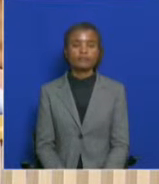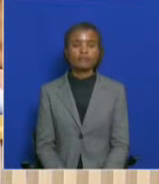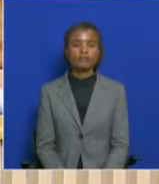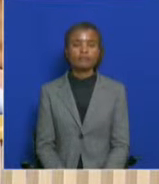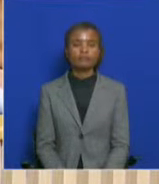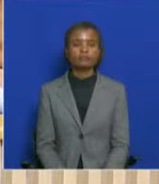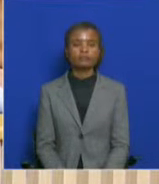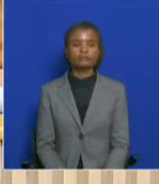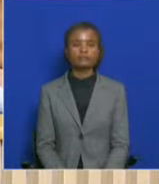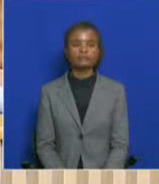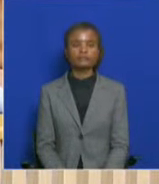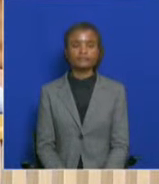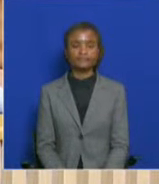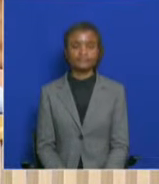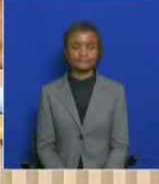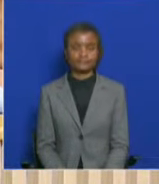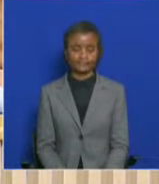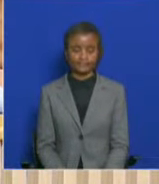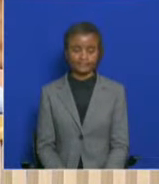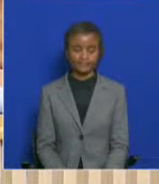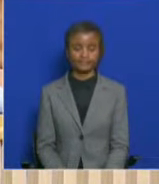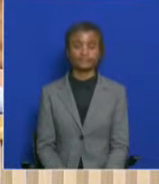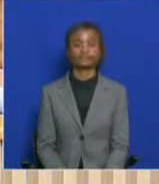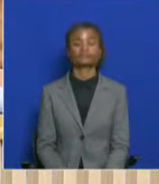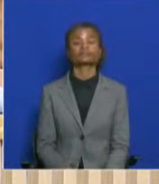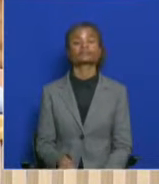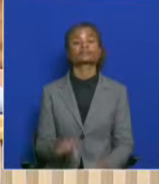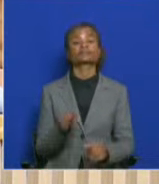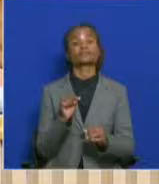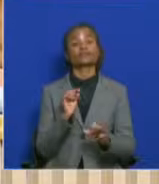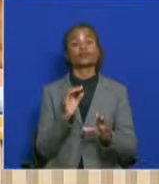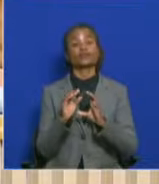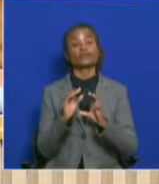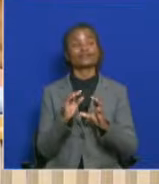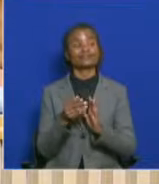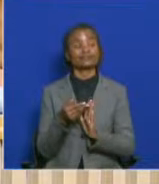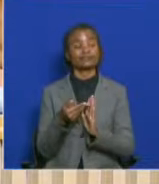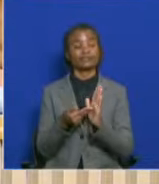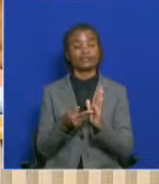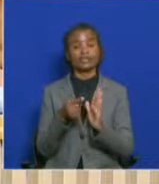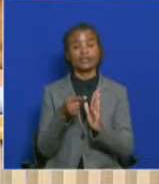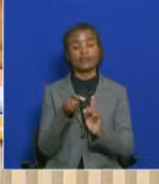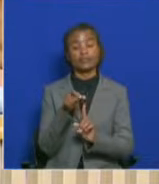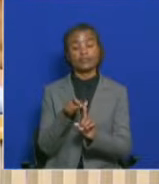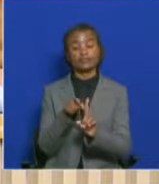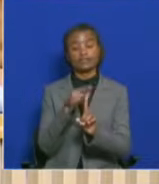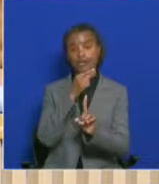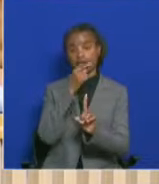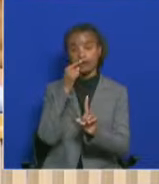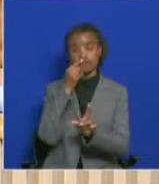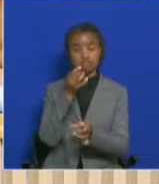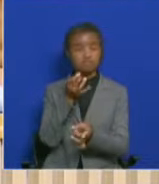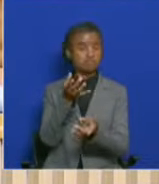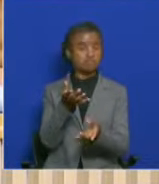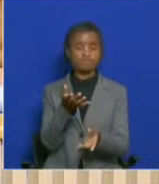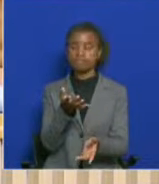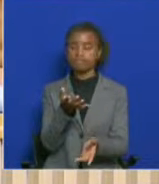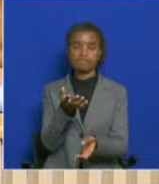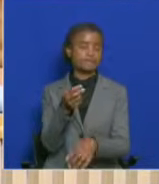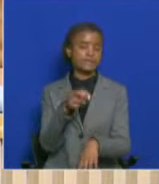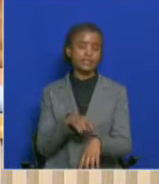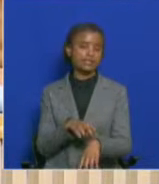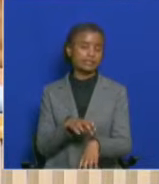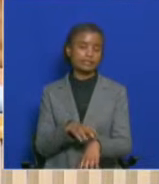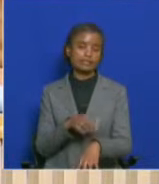And it's a conversation with a person whose name I don't need to mention, but he seems